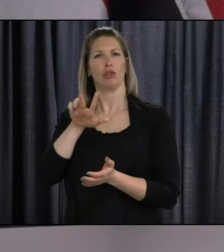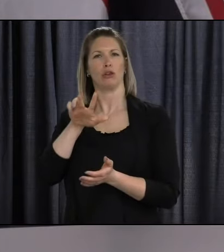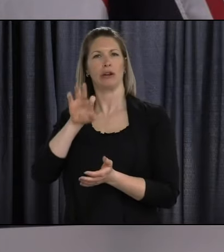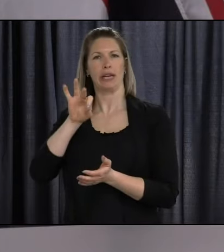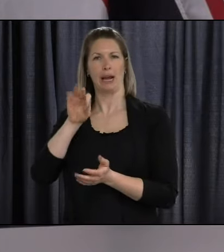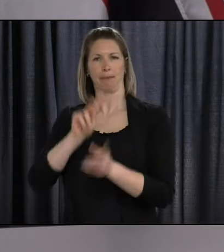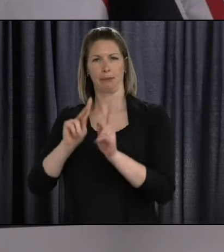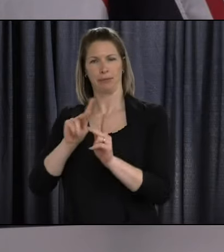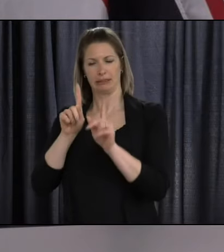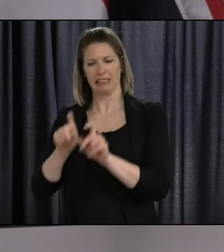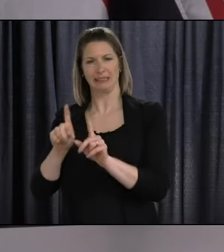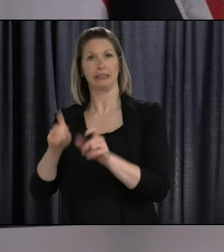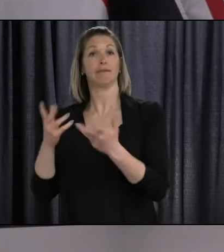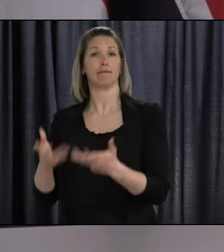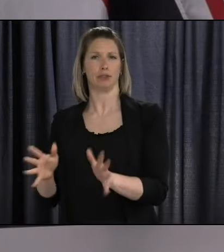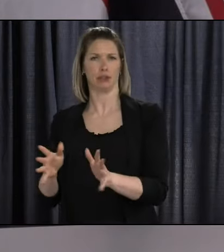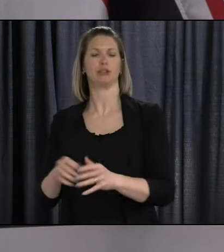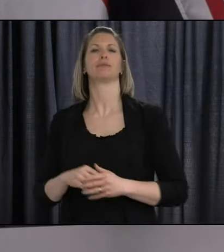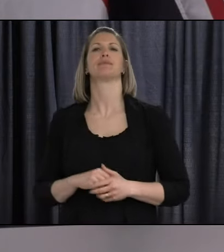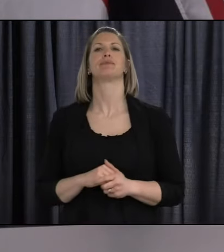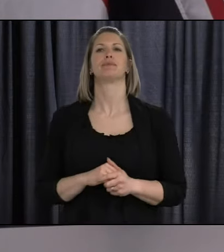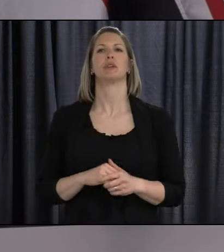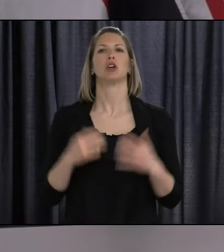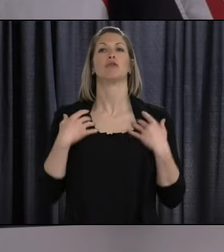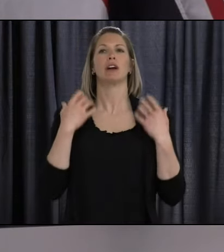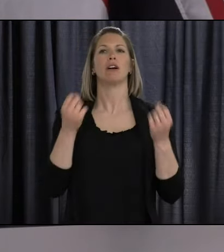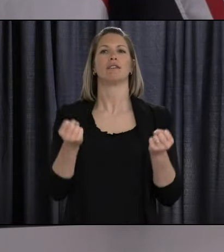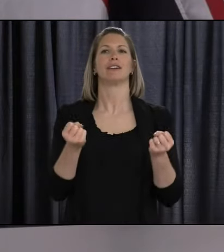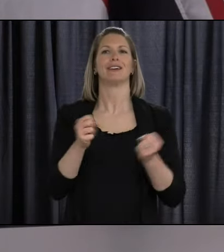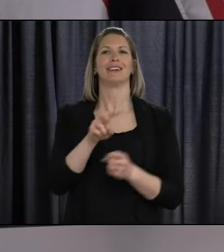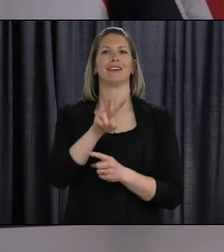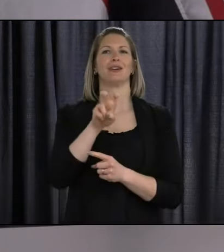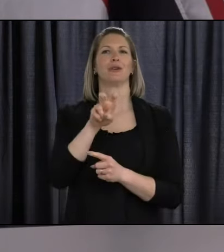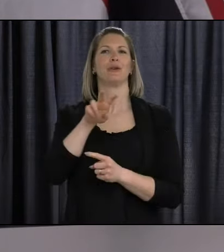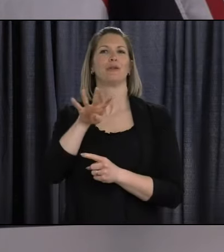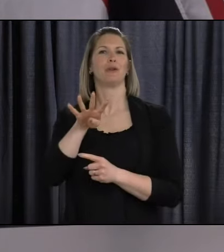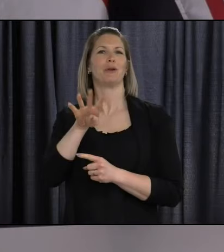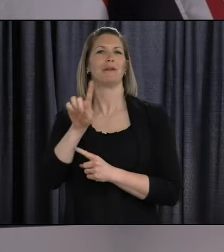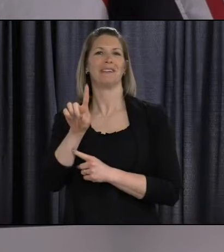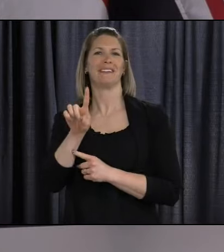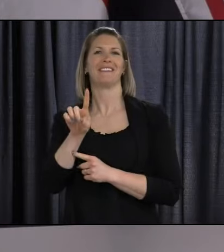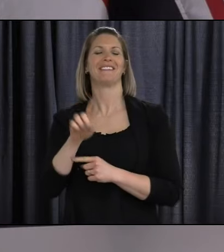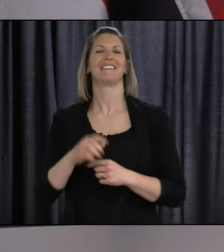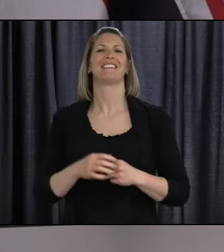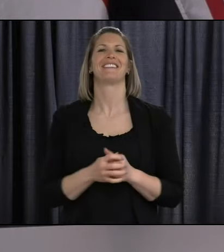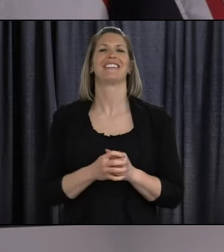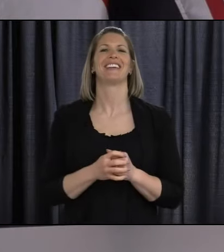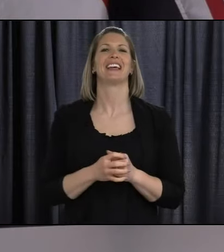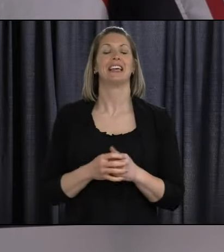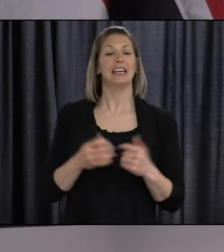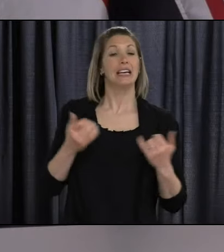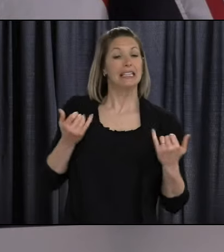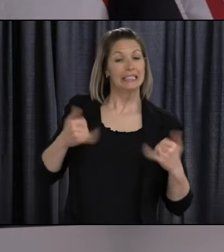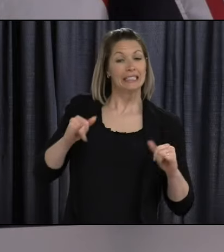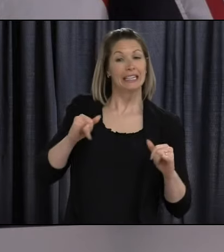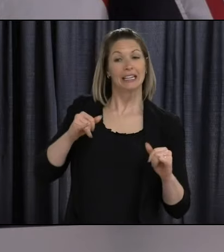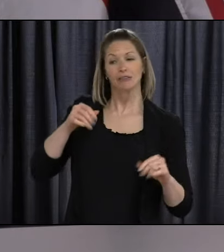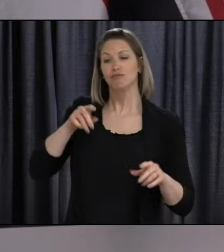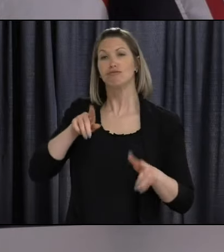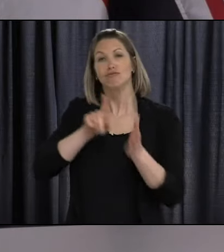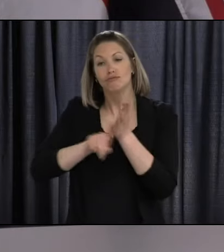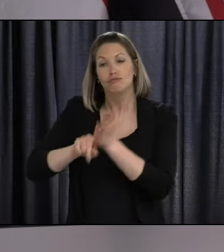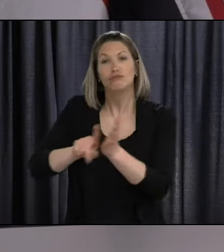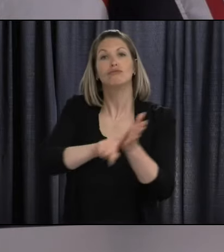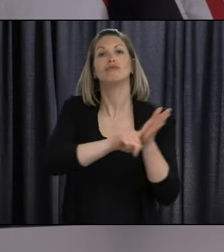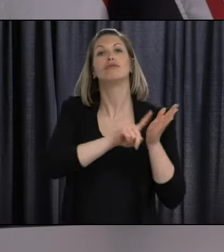no new cases is definitely a promising step in the right direction, we will be closely monitoring this week and the next for any potential fallout as people